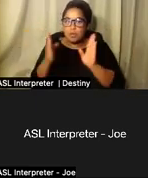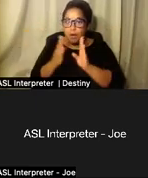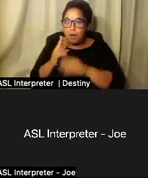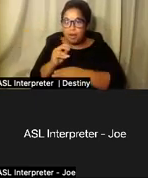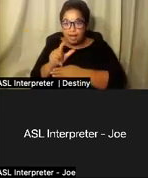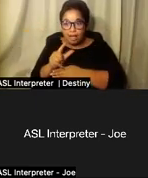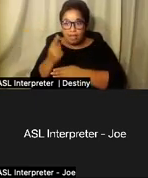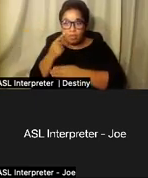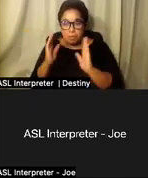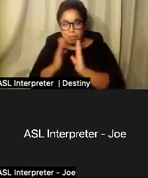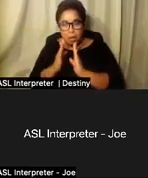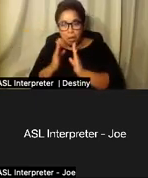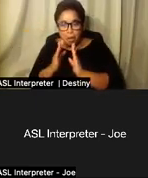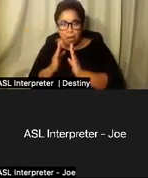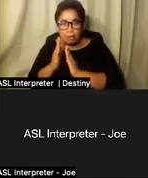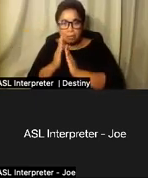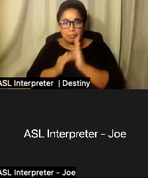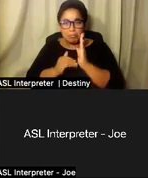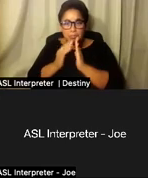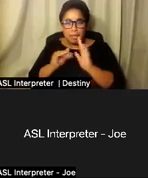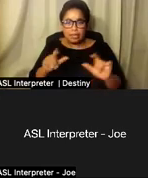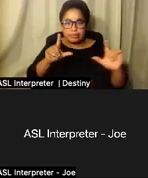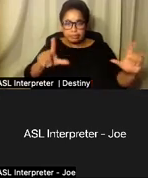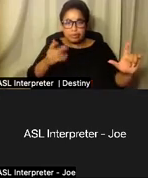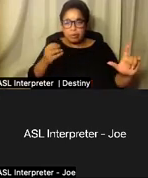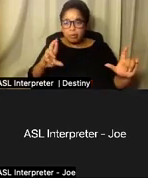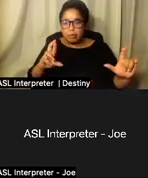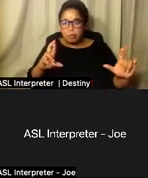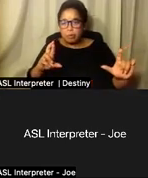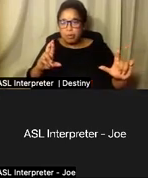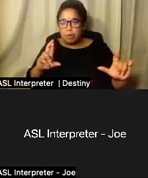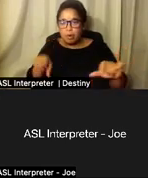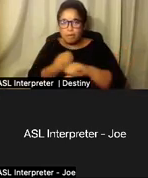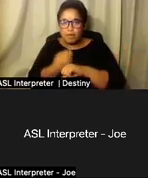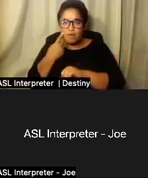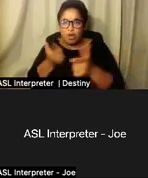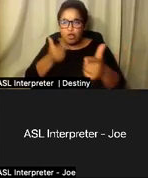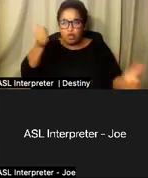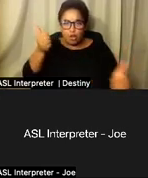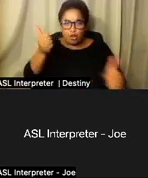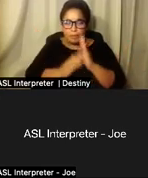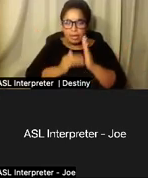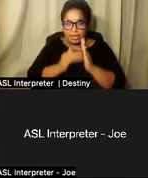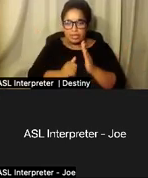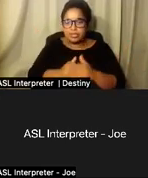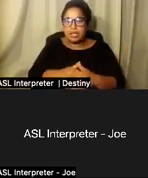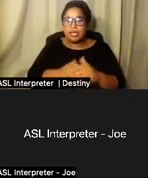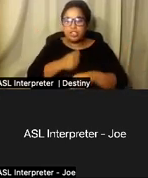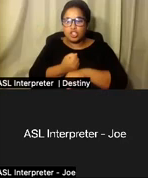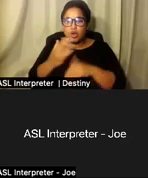smaller paintings or screw for larger paintings. Each one of these can secure up to 50